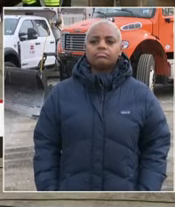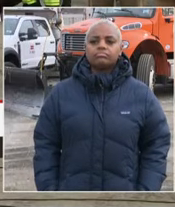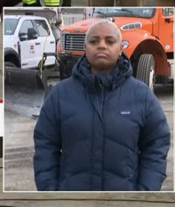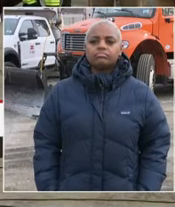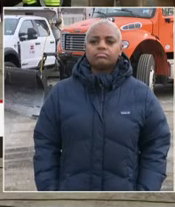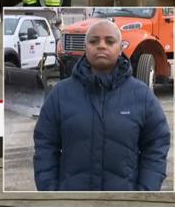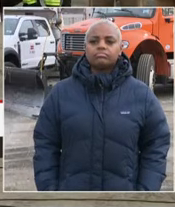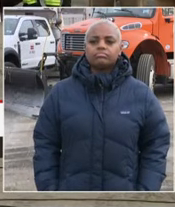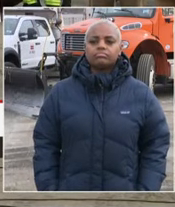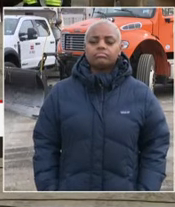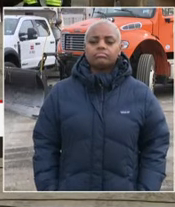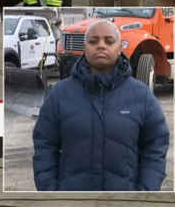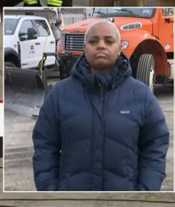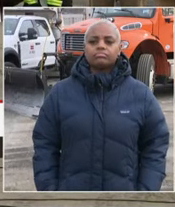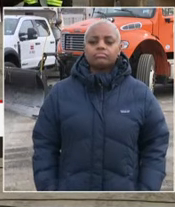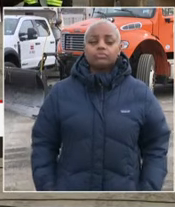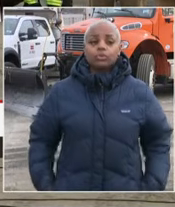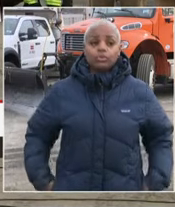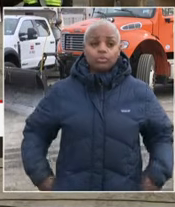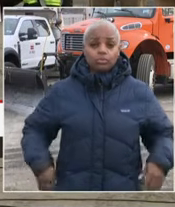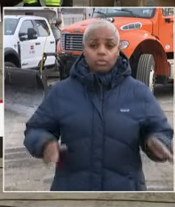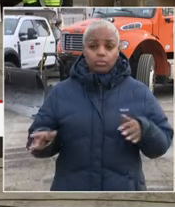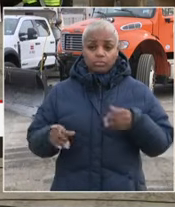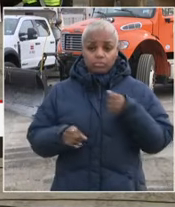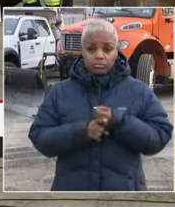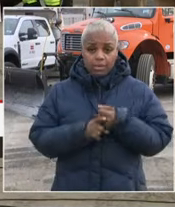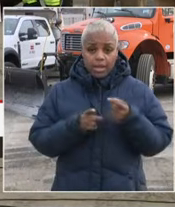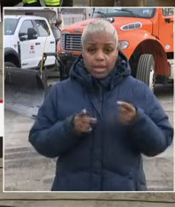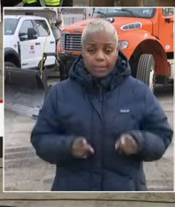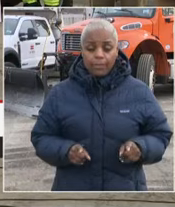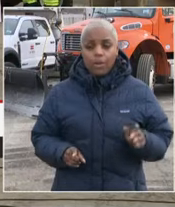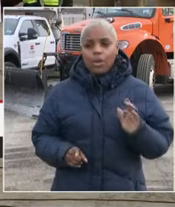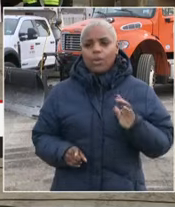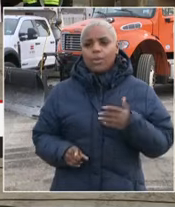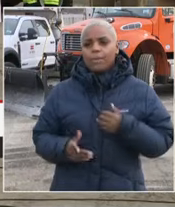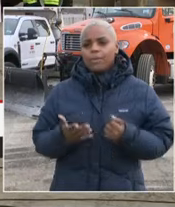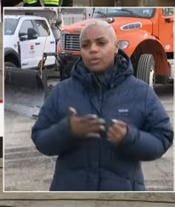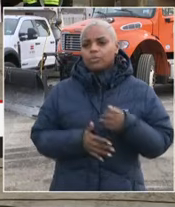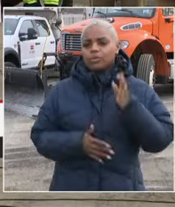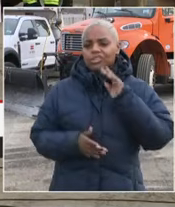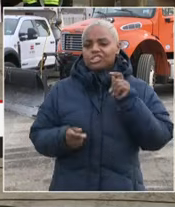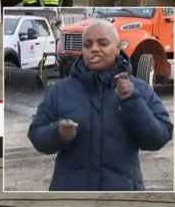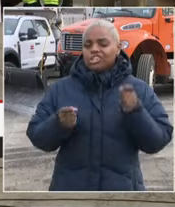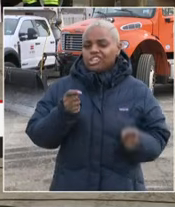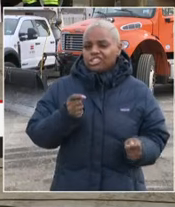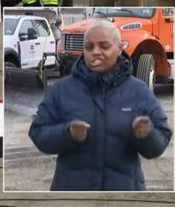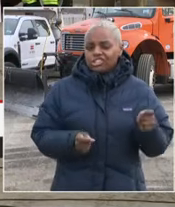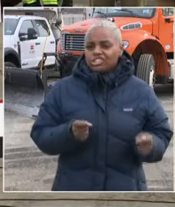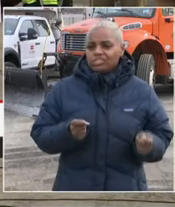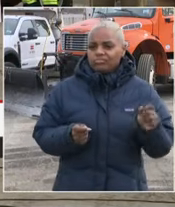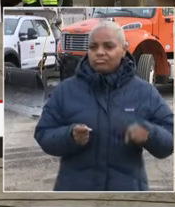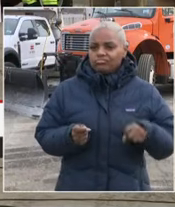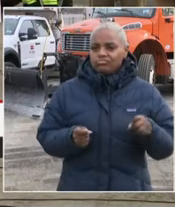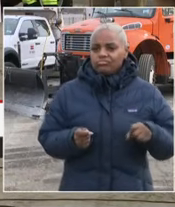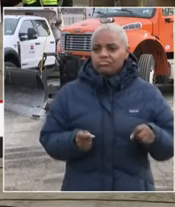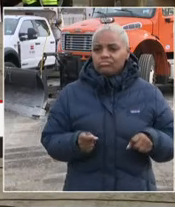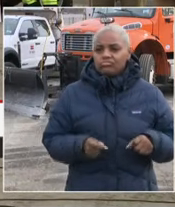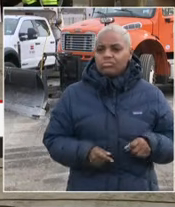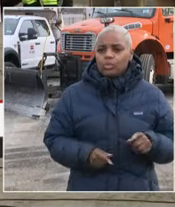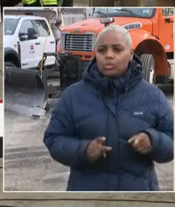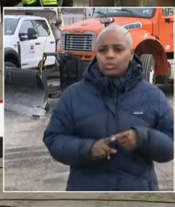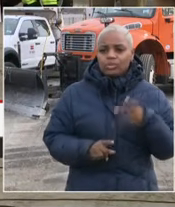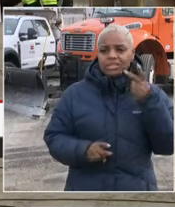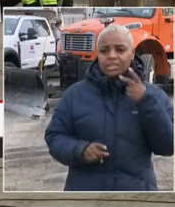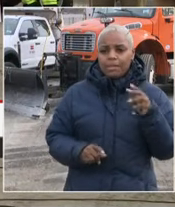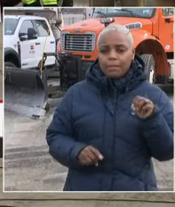time. But what we'll do is, on our outage map as an example, you can get a sense of your particular outage and where you kind